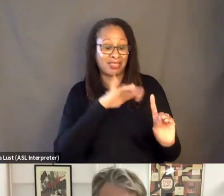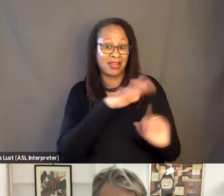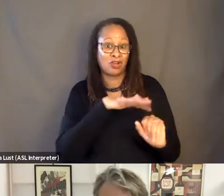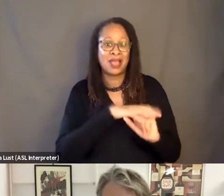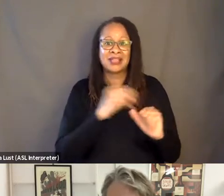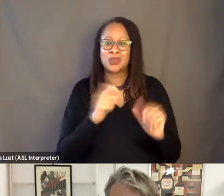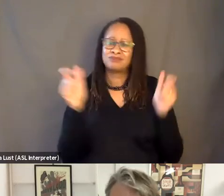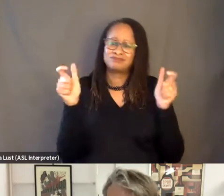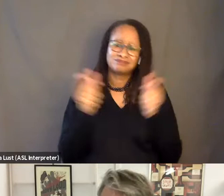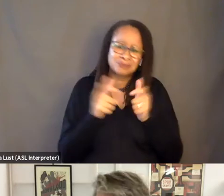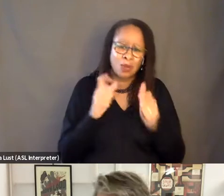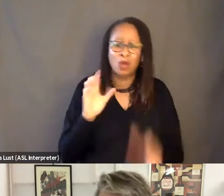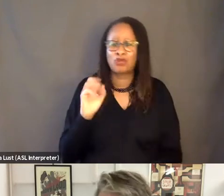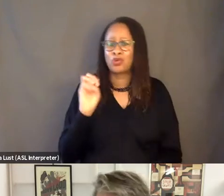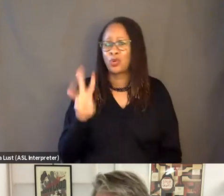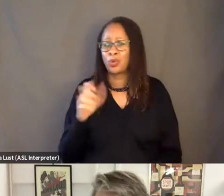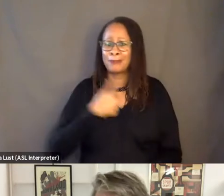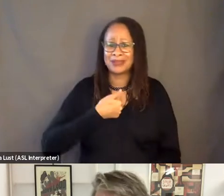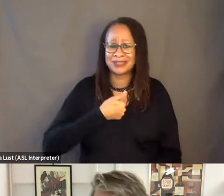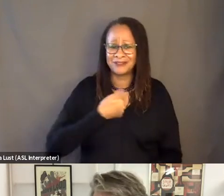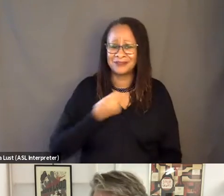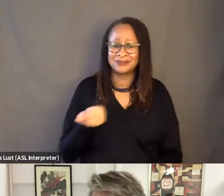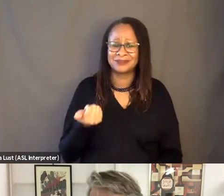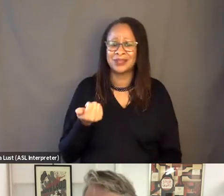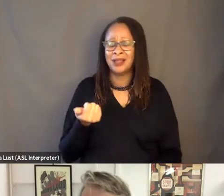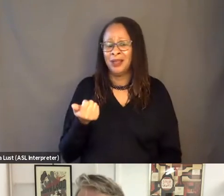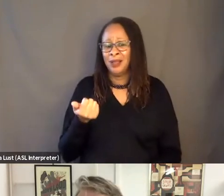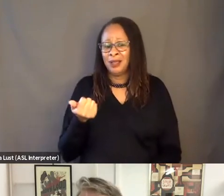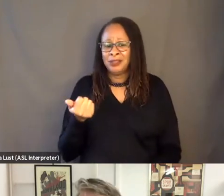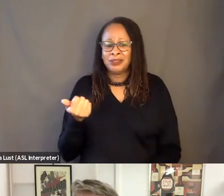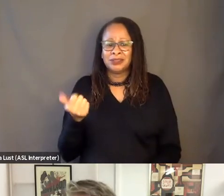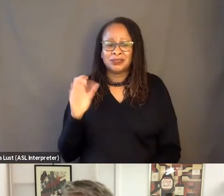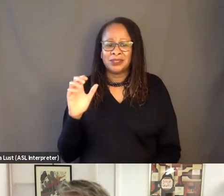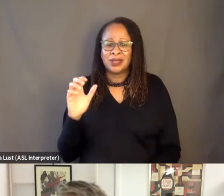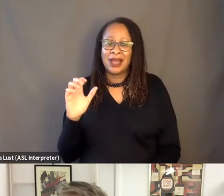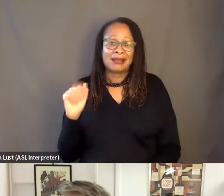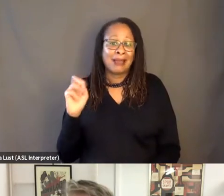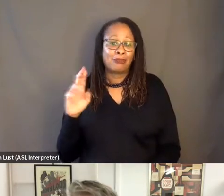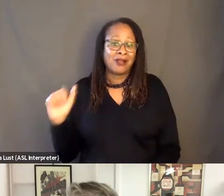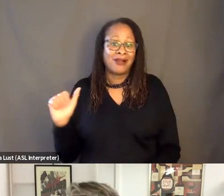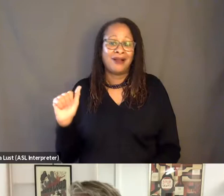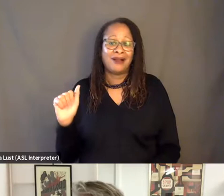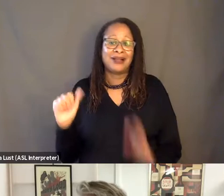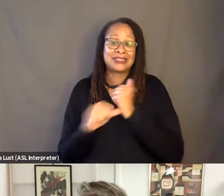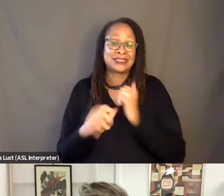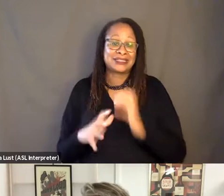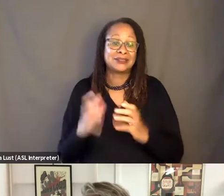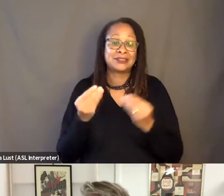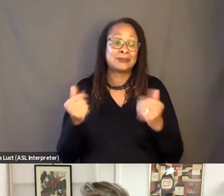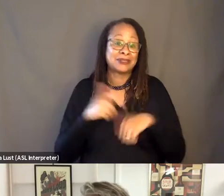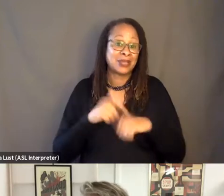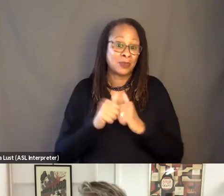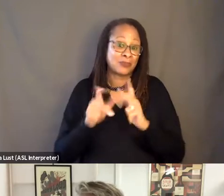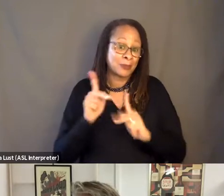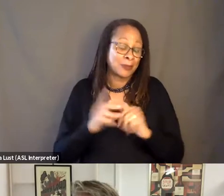crew, just me, sound recorders, camera, and assistant, and we spent time with people and